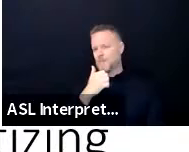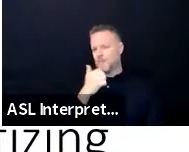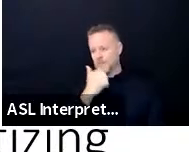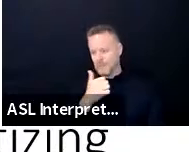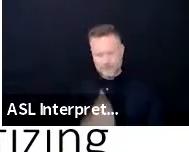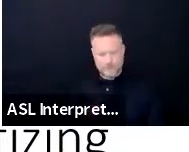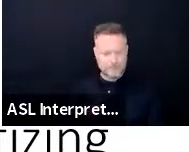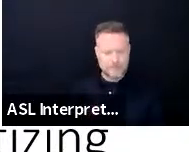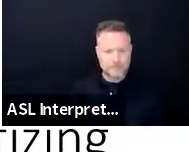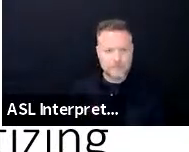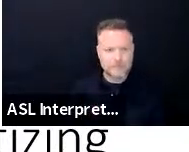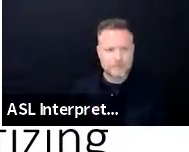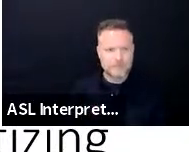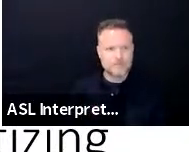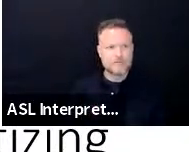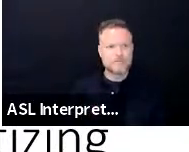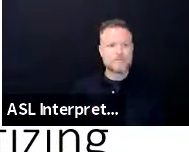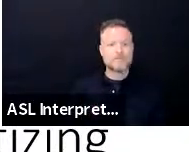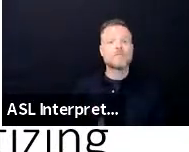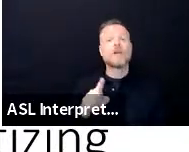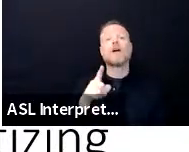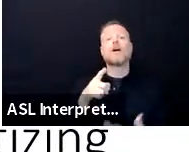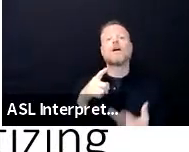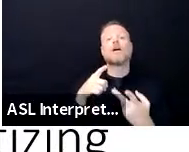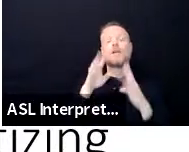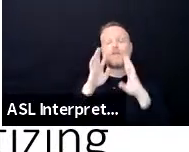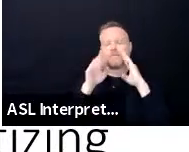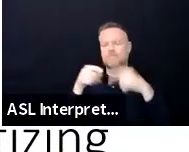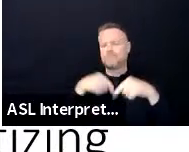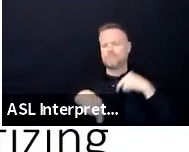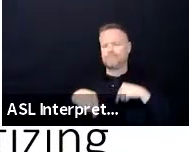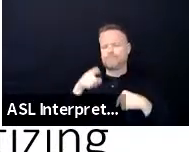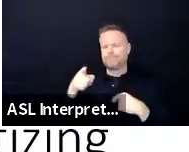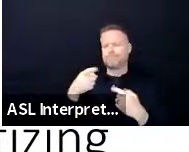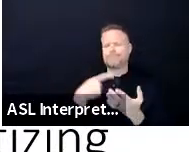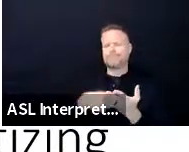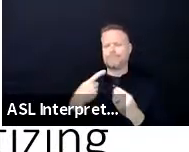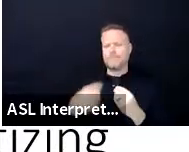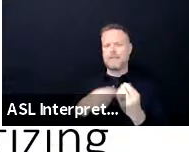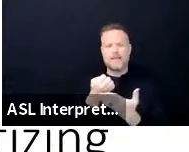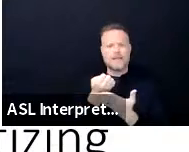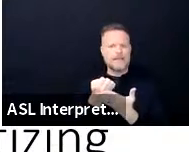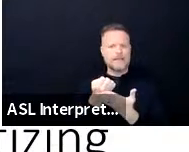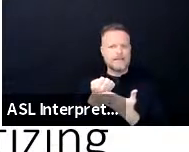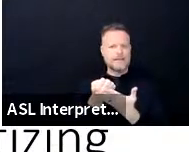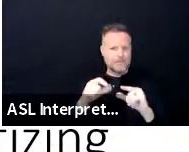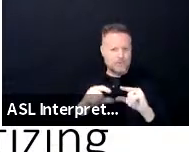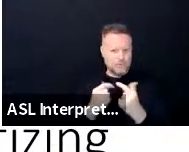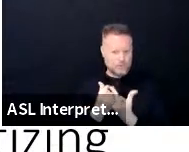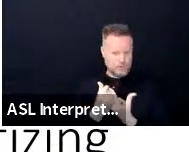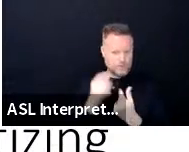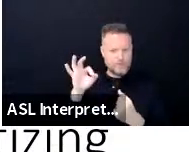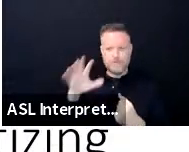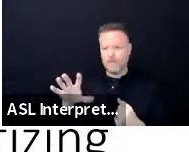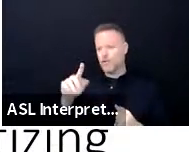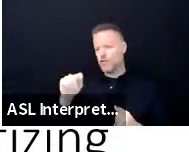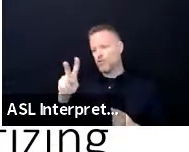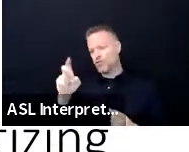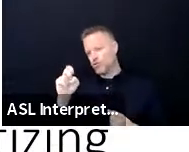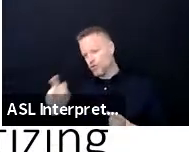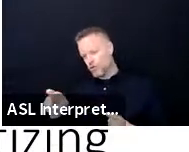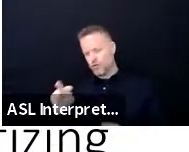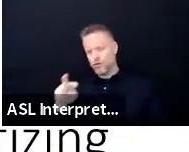also talk about the ecumenical group and how you have different pastors like Pastor Turner, Pastor Brady, Pastor